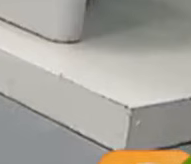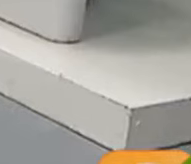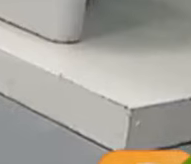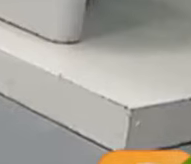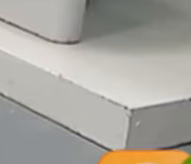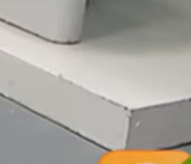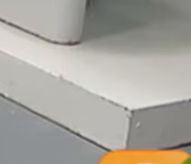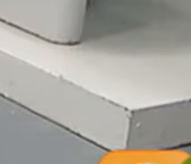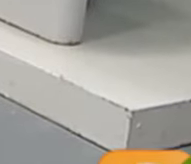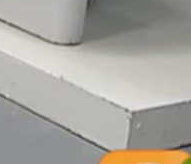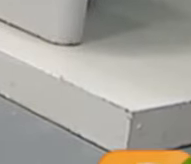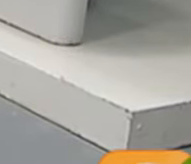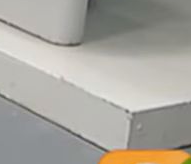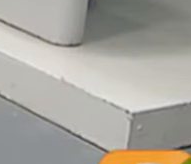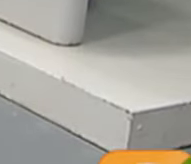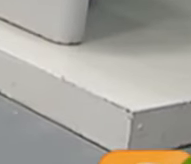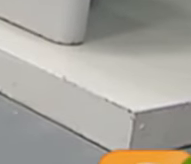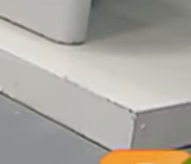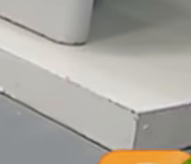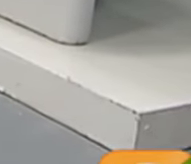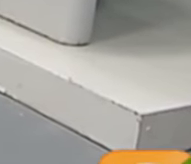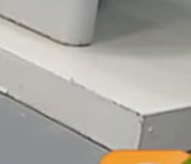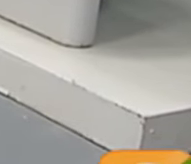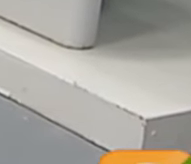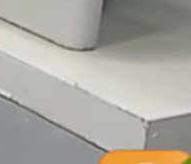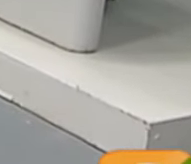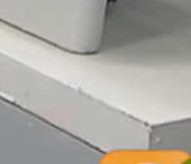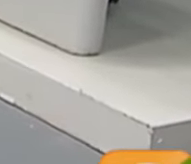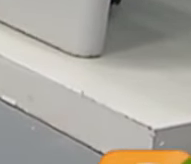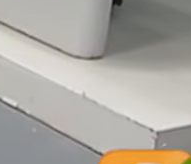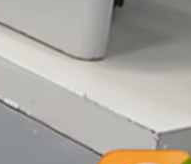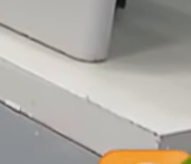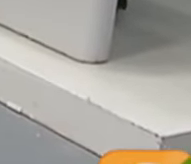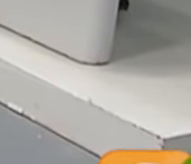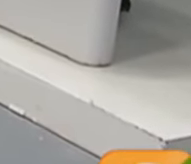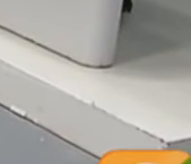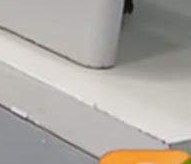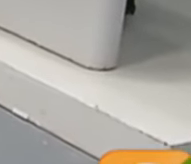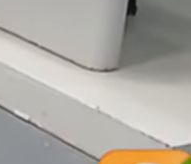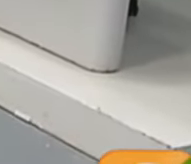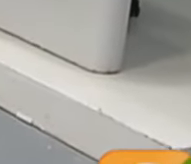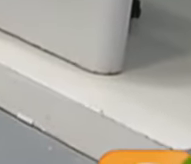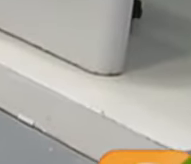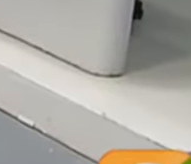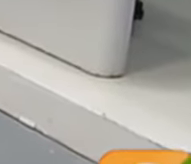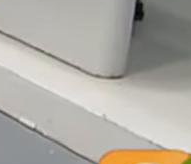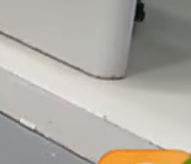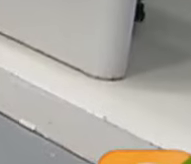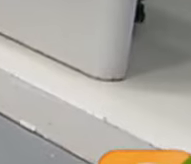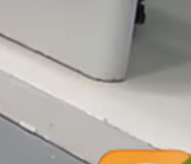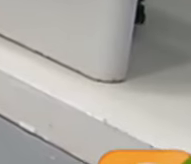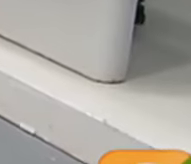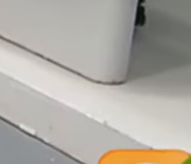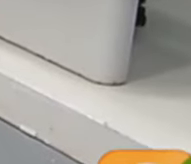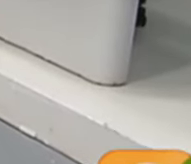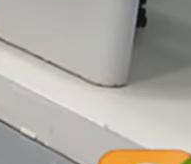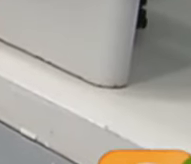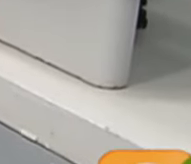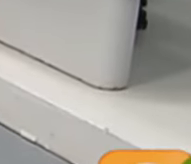Let's debunk that for a minute, because I'm looking at the initial pages of the collective bargaining agreement,